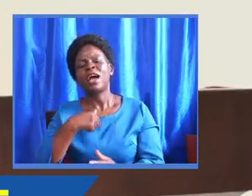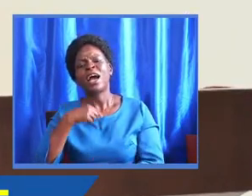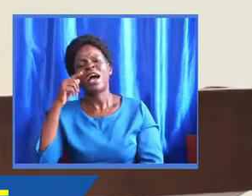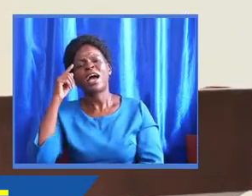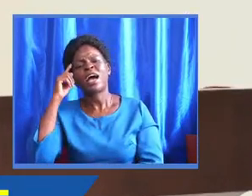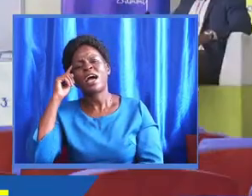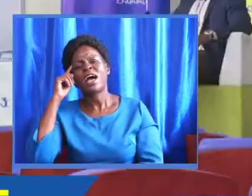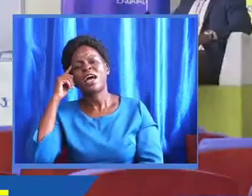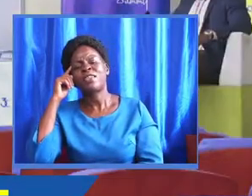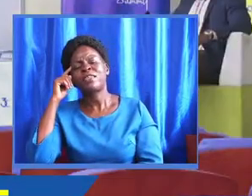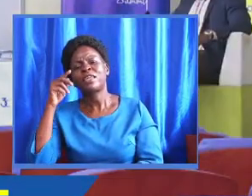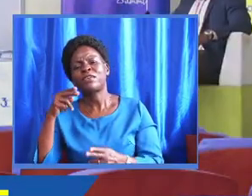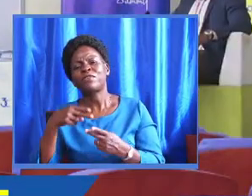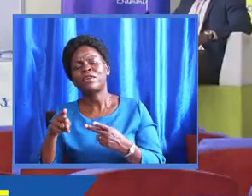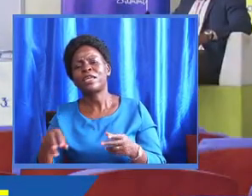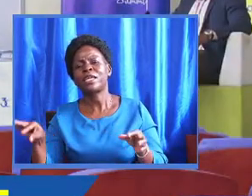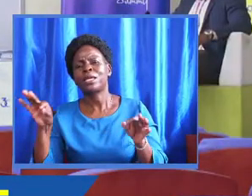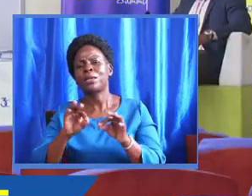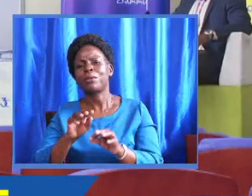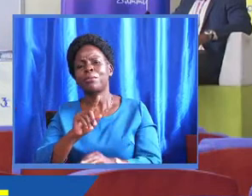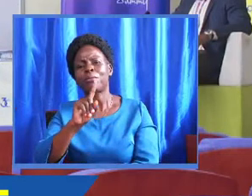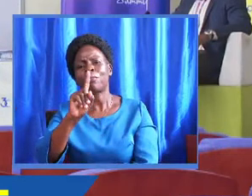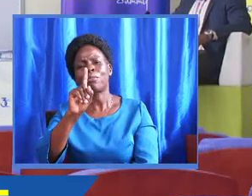very important question